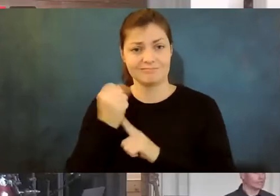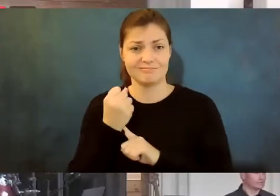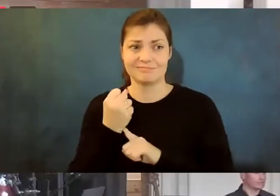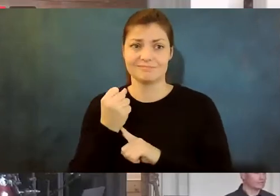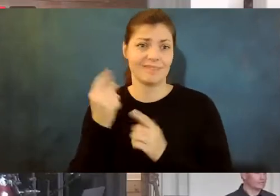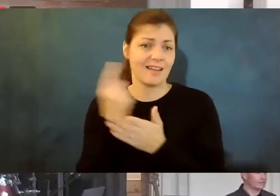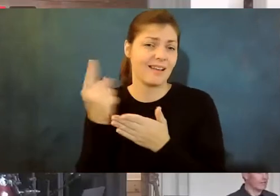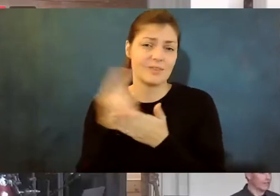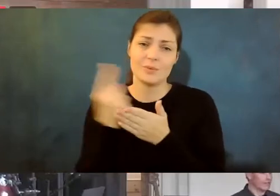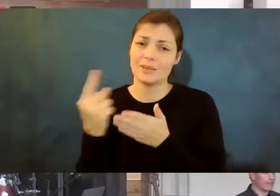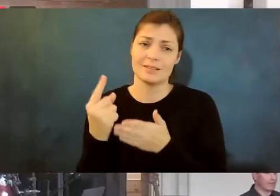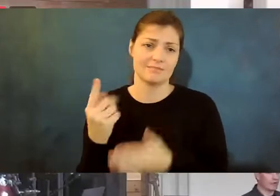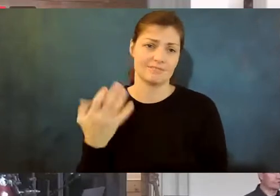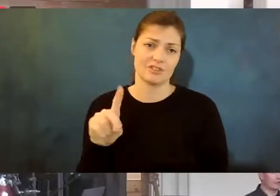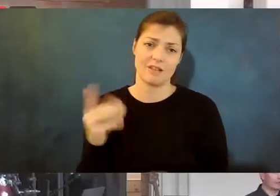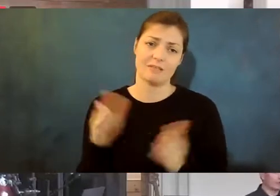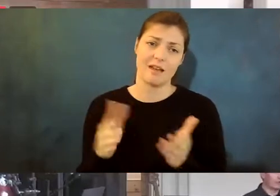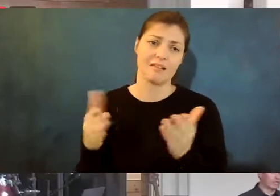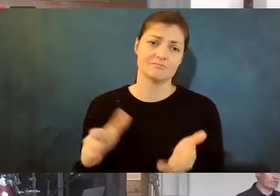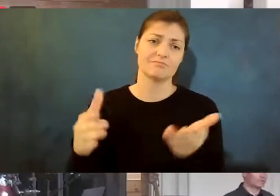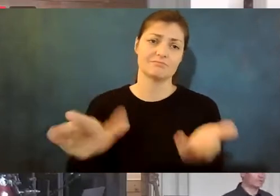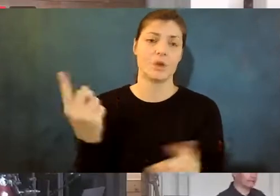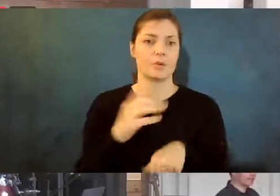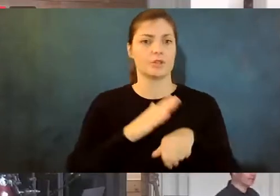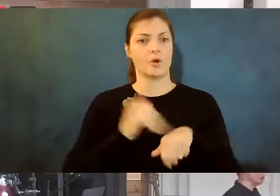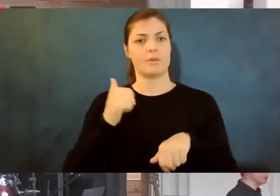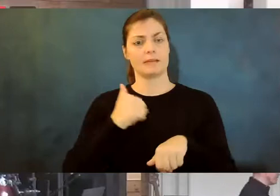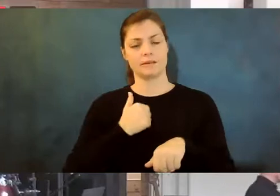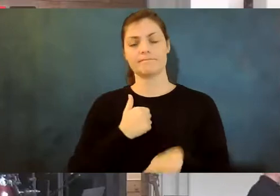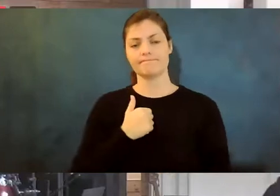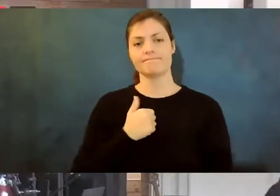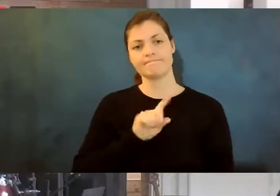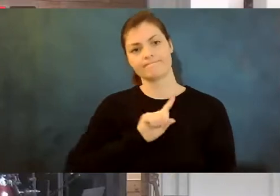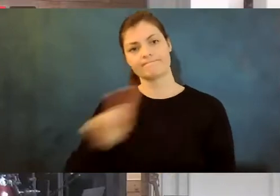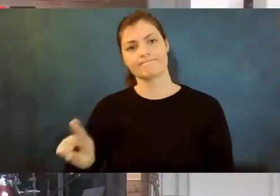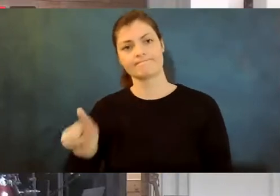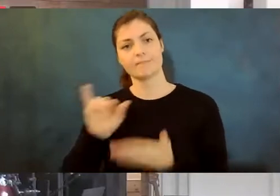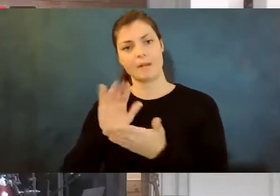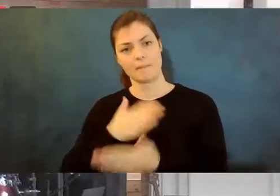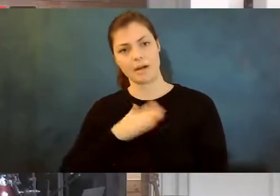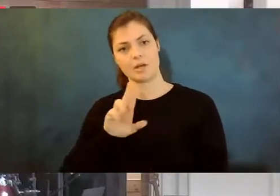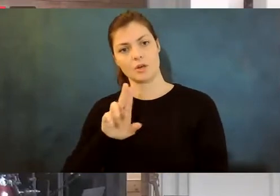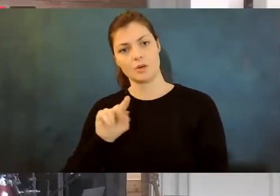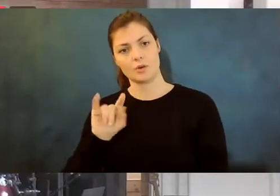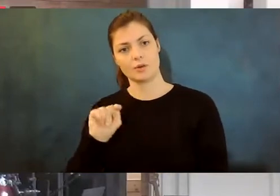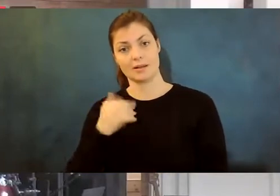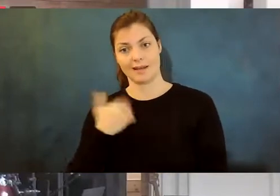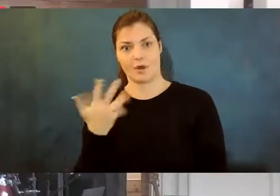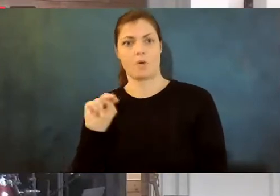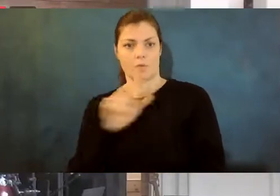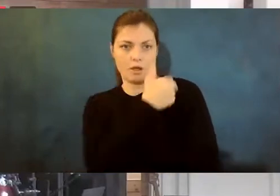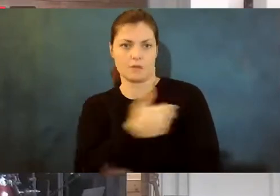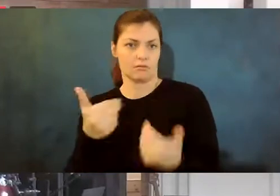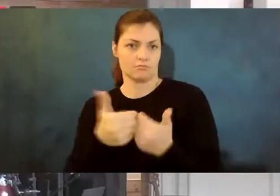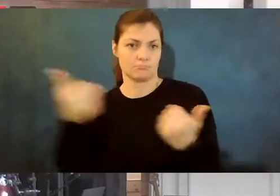died. And they would always call me when I was on, and I would go, because that was my unit. They have their own hospital now.